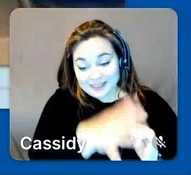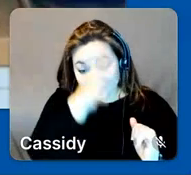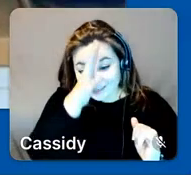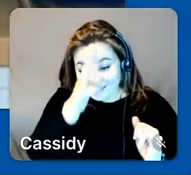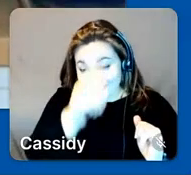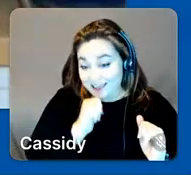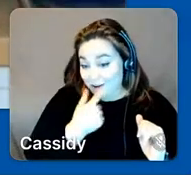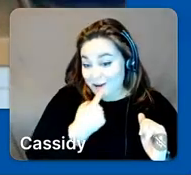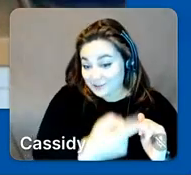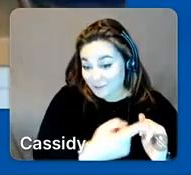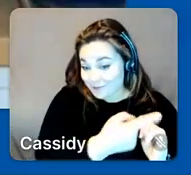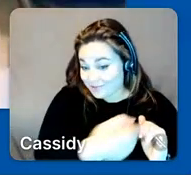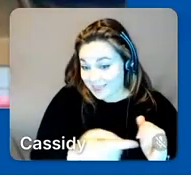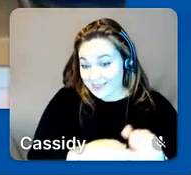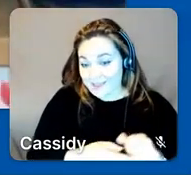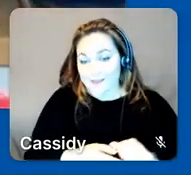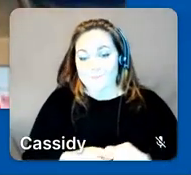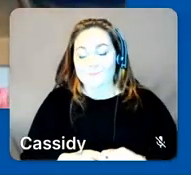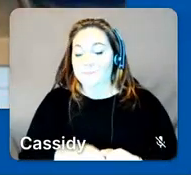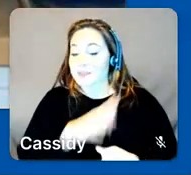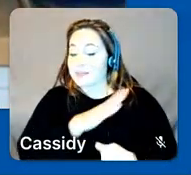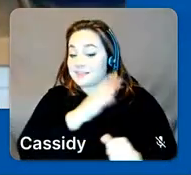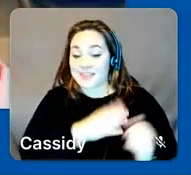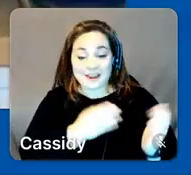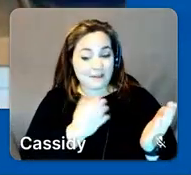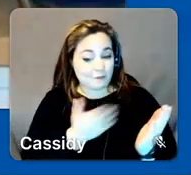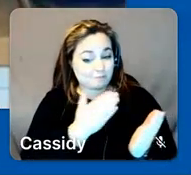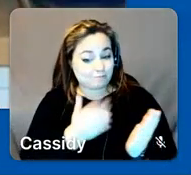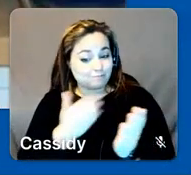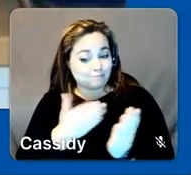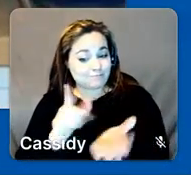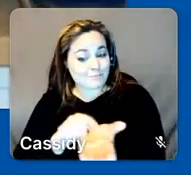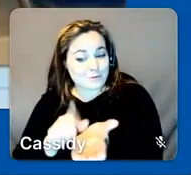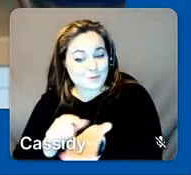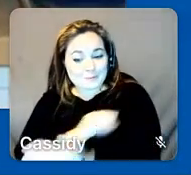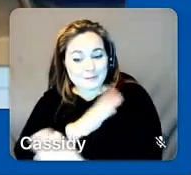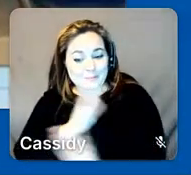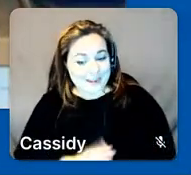archives of the family history with it in it, never looked at it. So